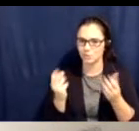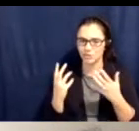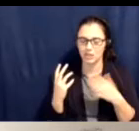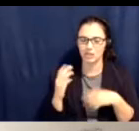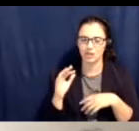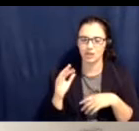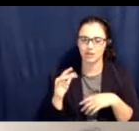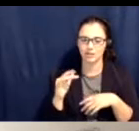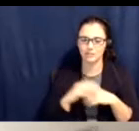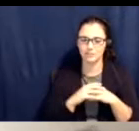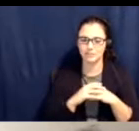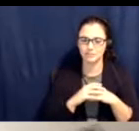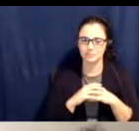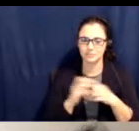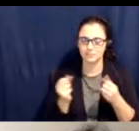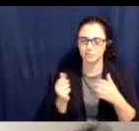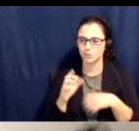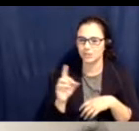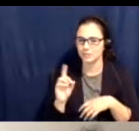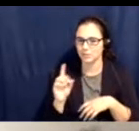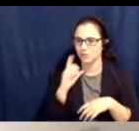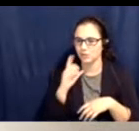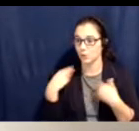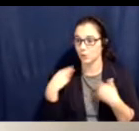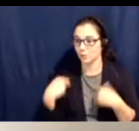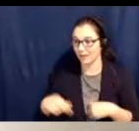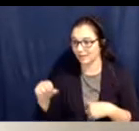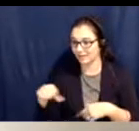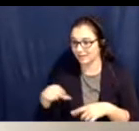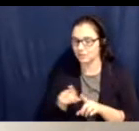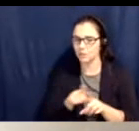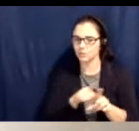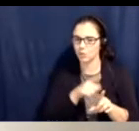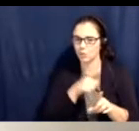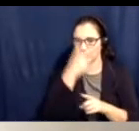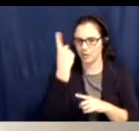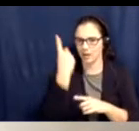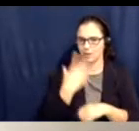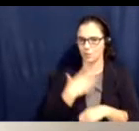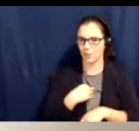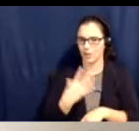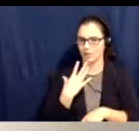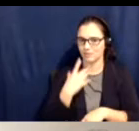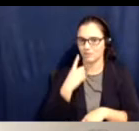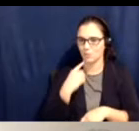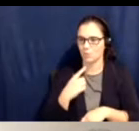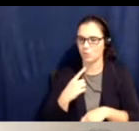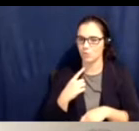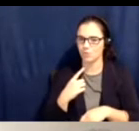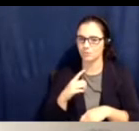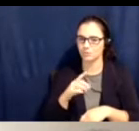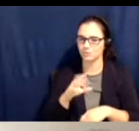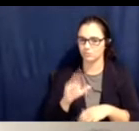multi dimensions of humanity, but then the black and whiteness of the robotics. next to it.